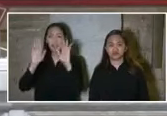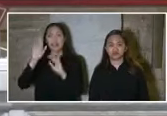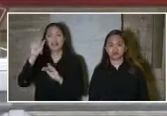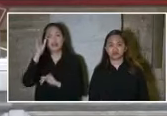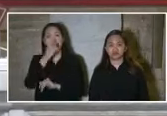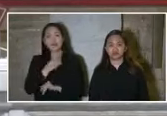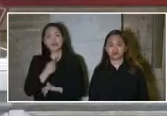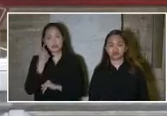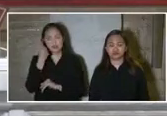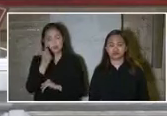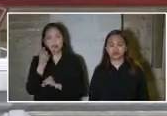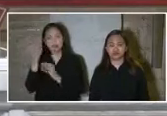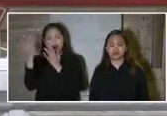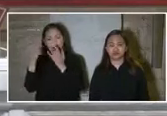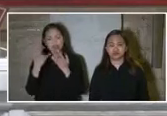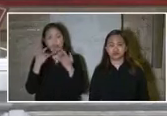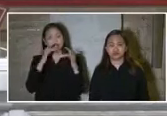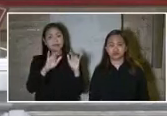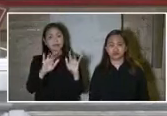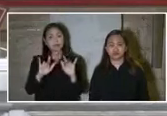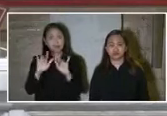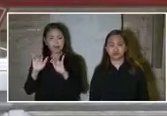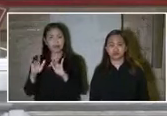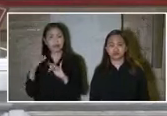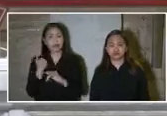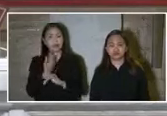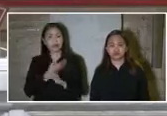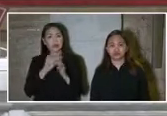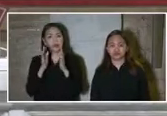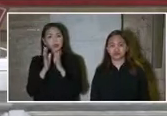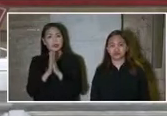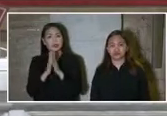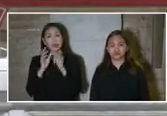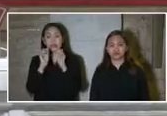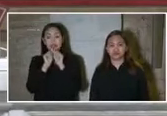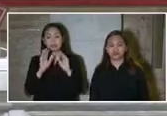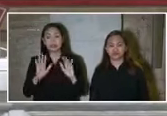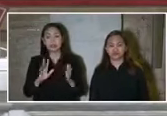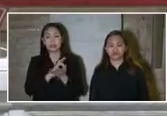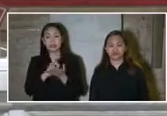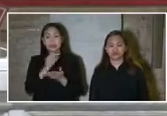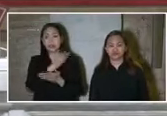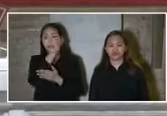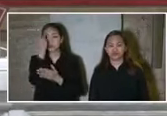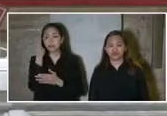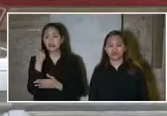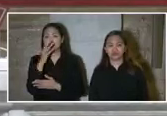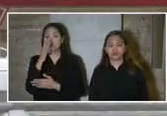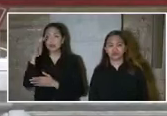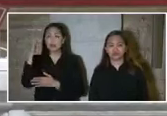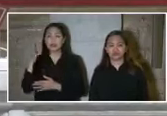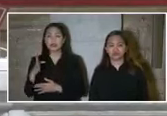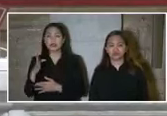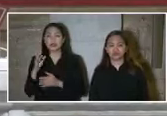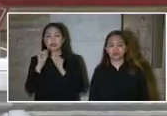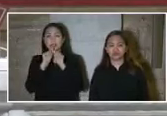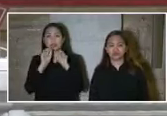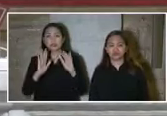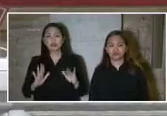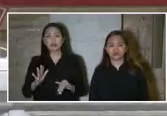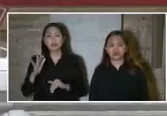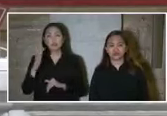face. Have mercy on us all, we pray, that with the Blessed Virgin Mary, Mother of God, with